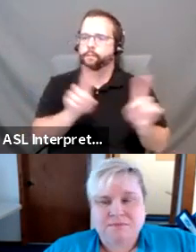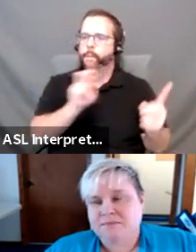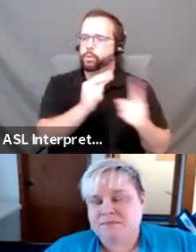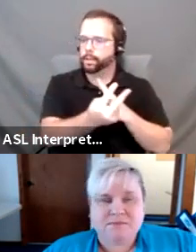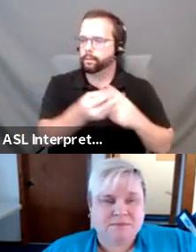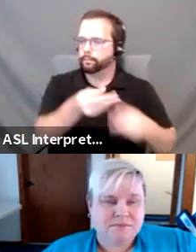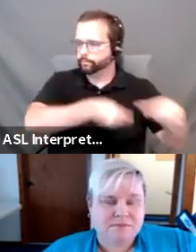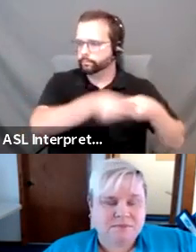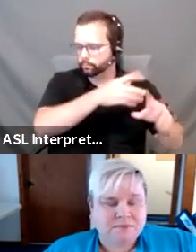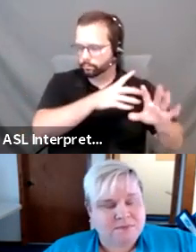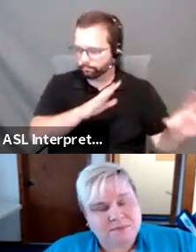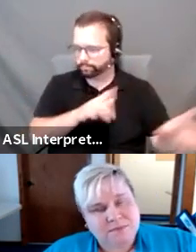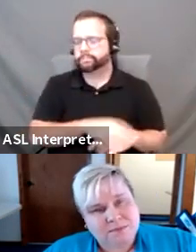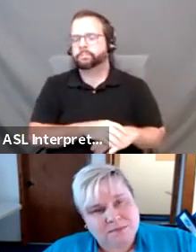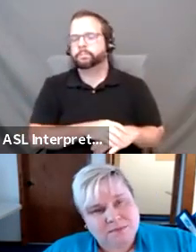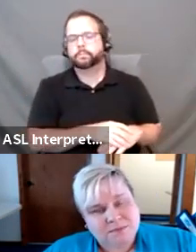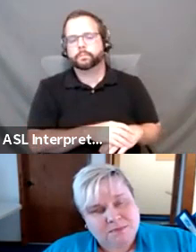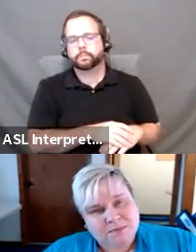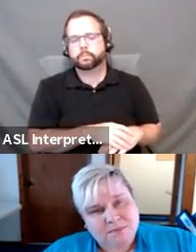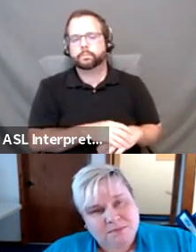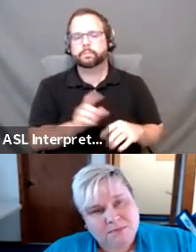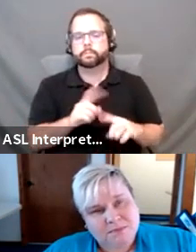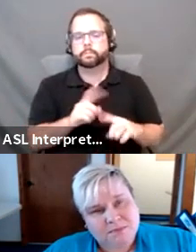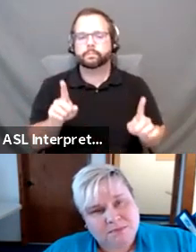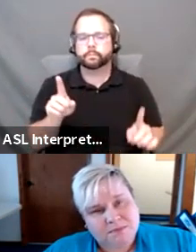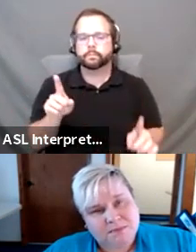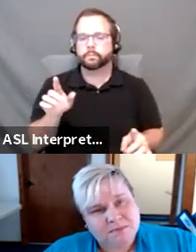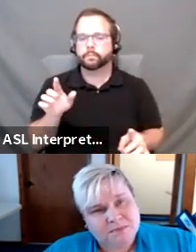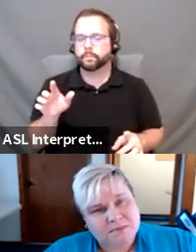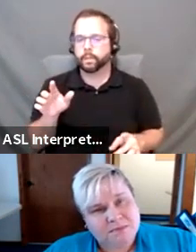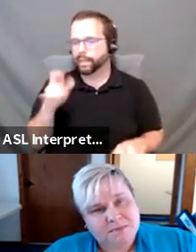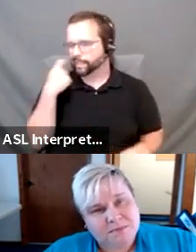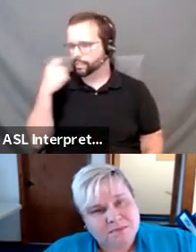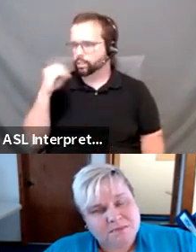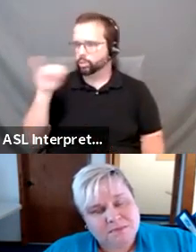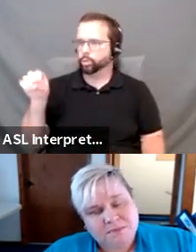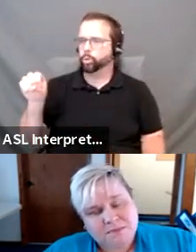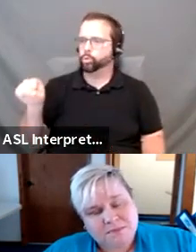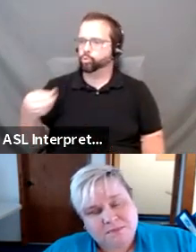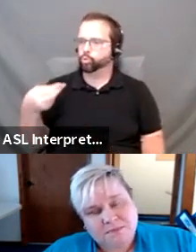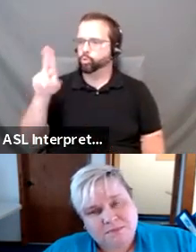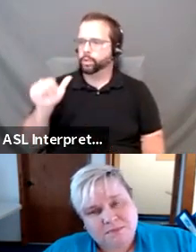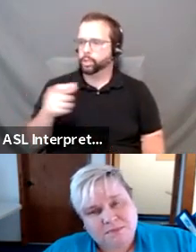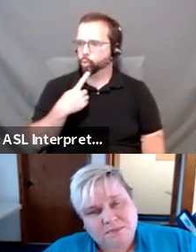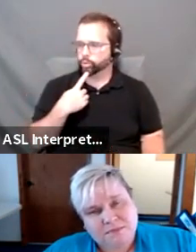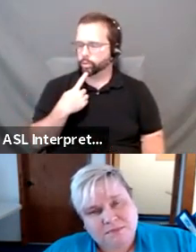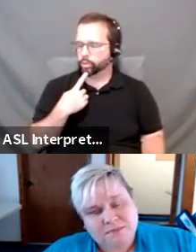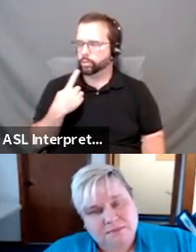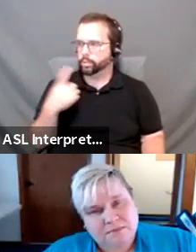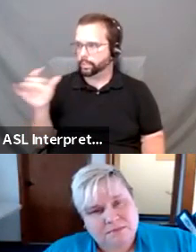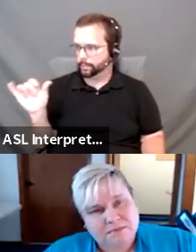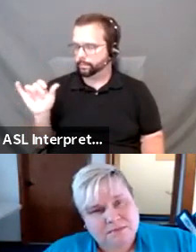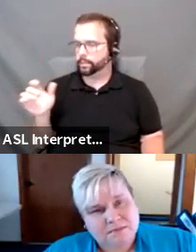get people, and as the gentleman Joshua, I believe, said, you're going to get people from, who can't necessarily